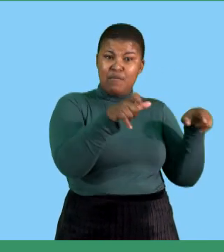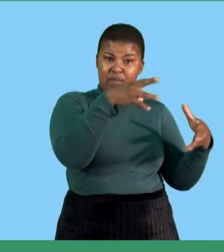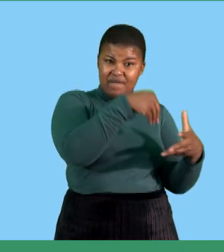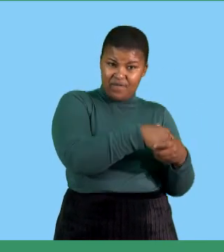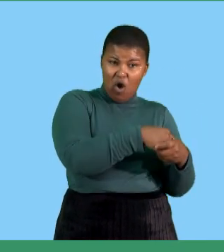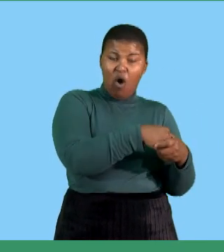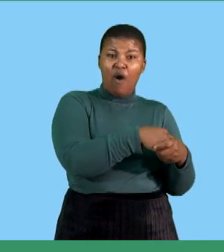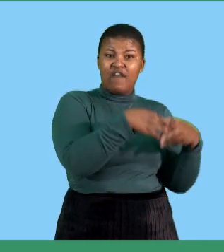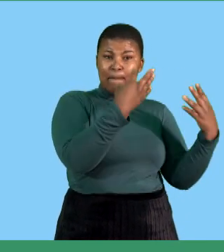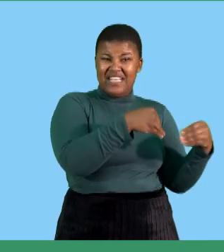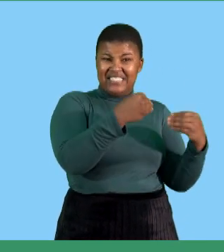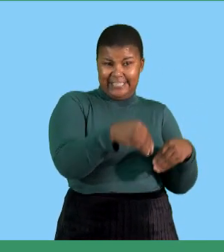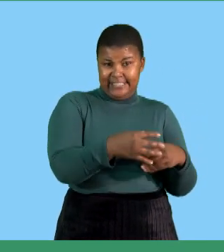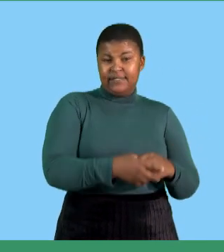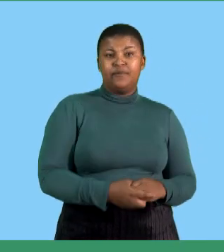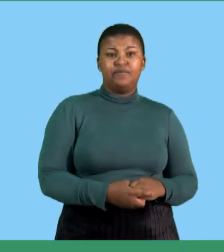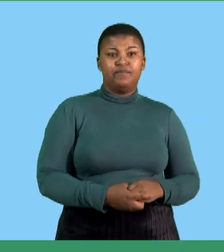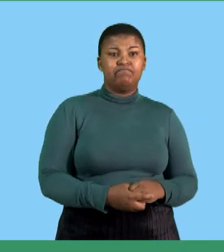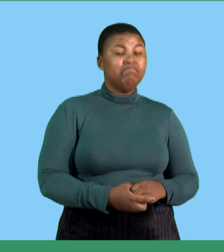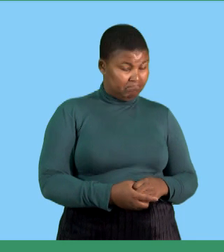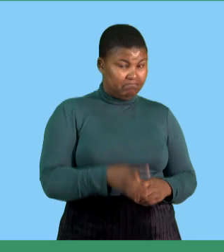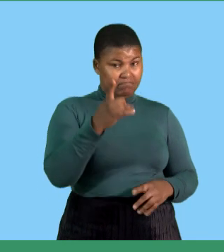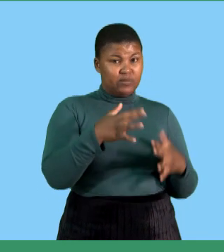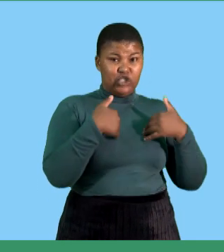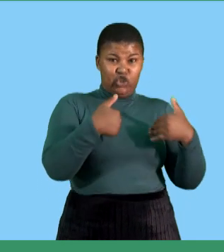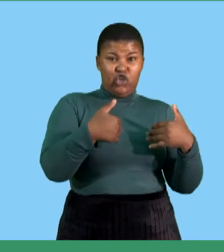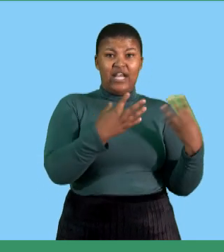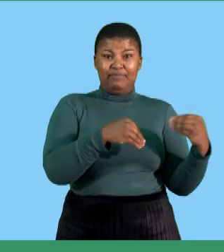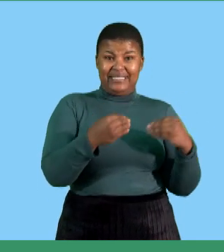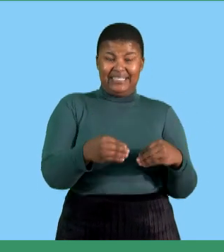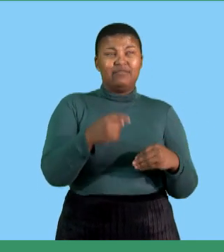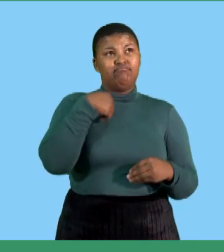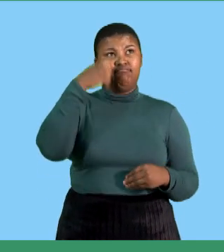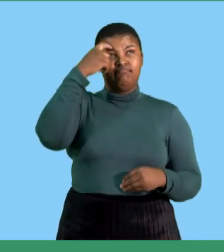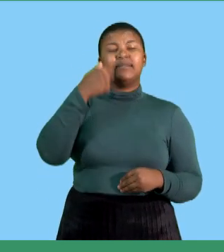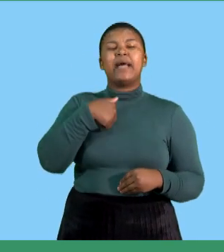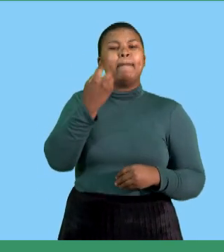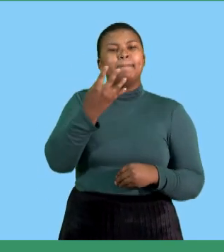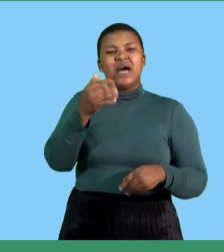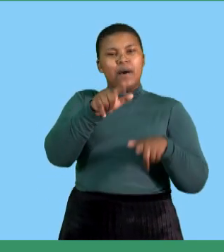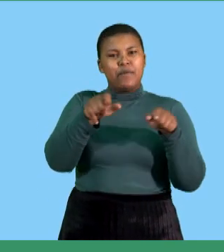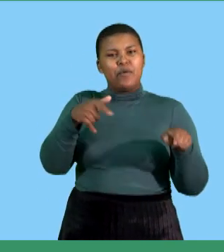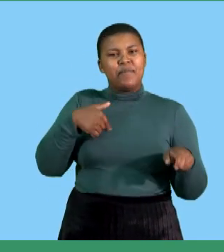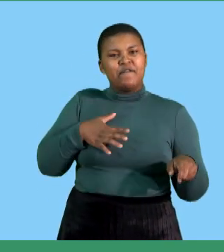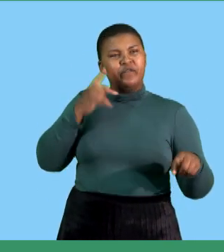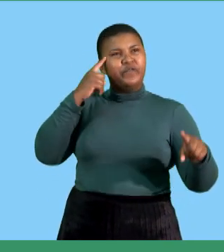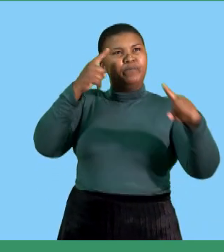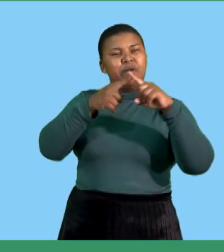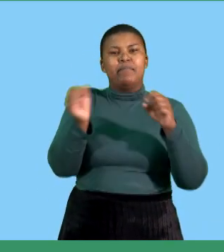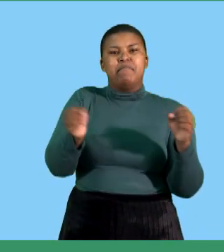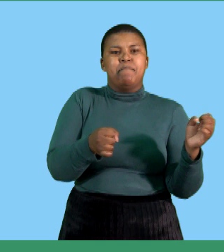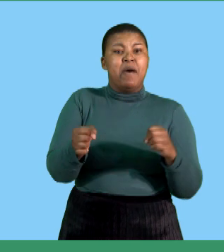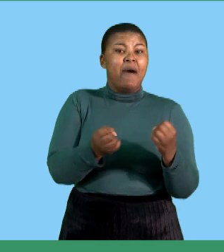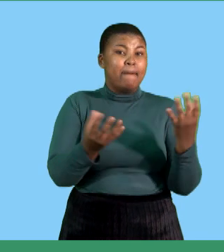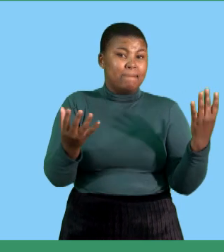business intends to employ. So when you're starting a business, you need to ask yourself, how many people do I want to employ? Secondly,